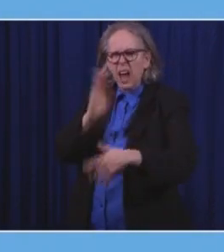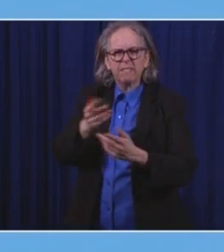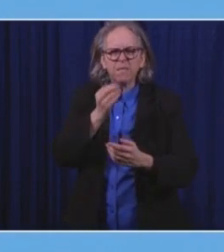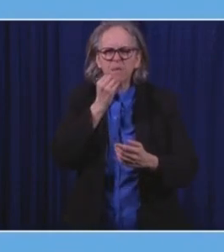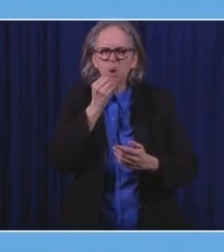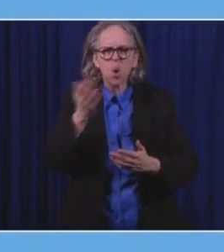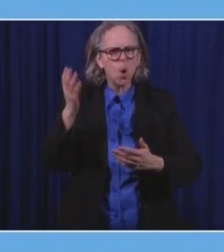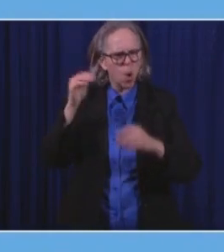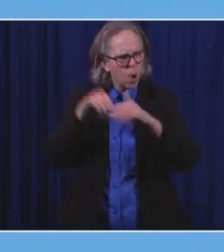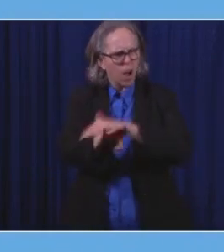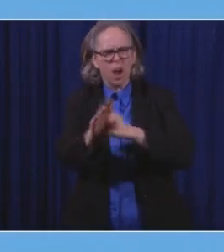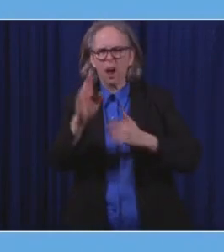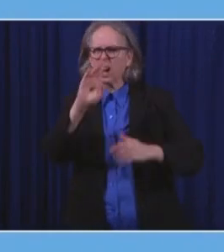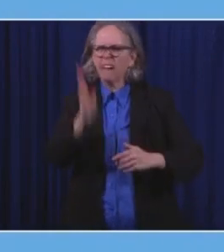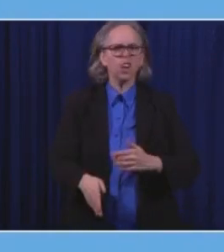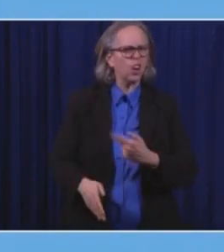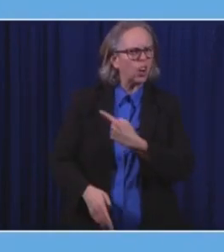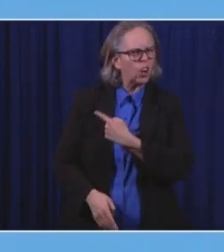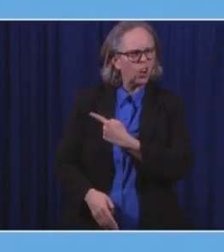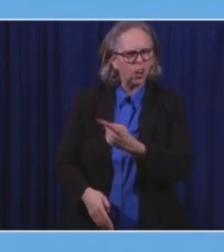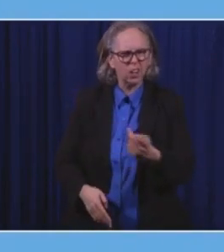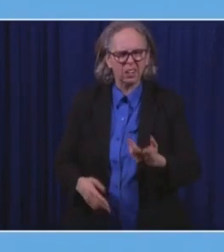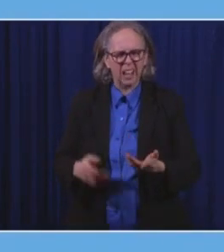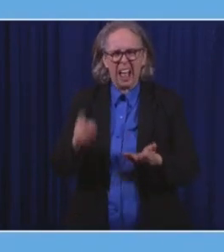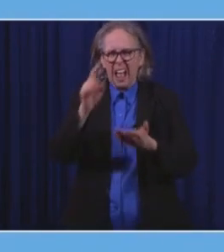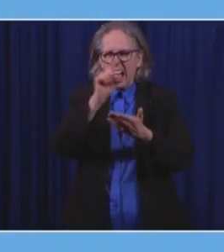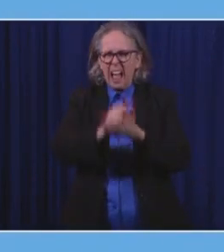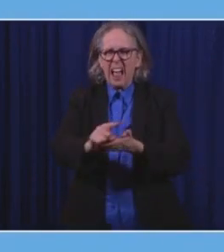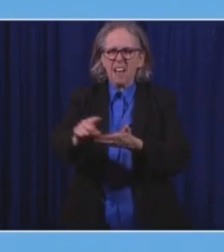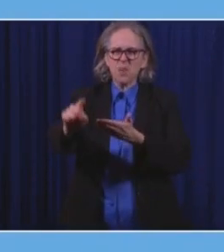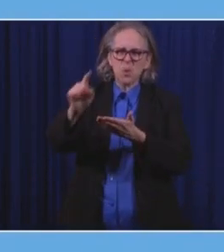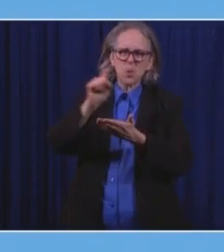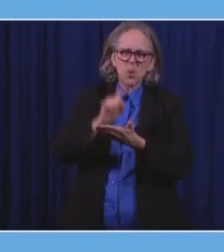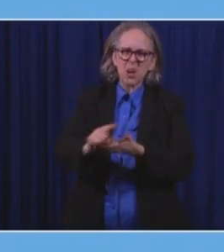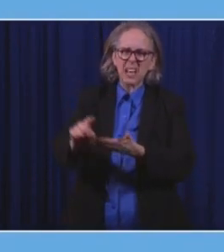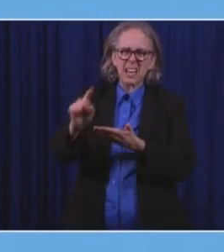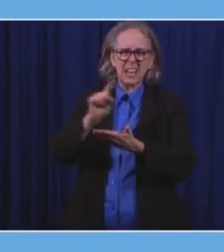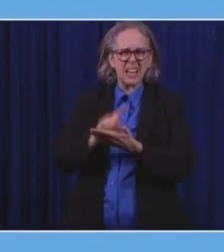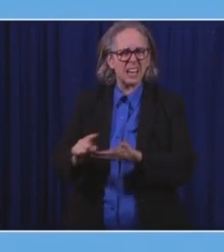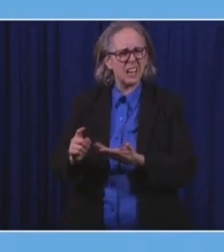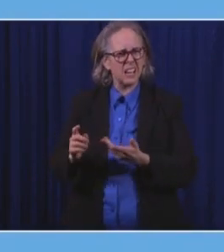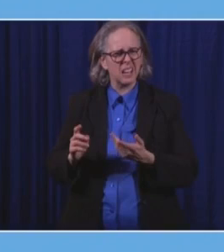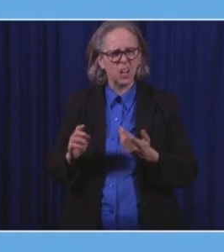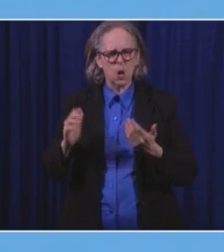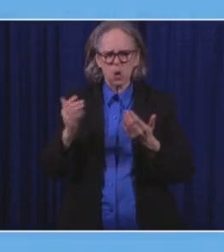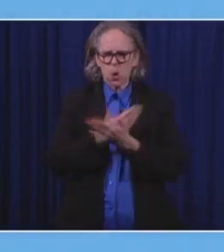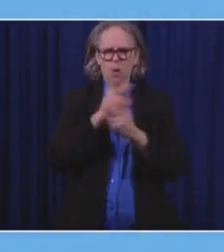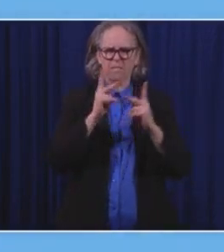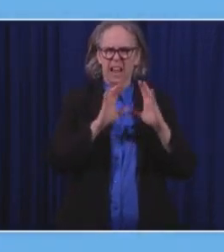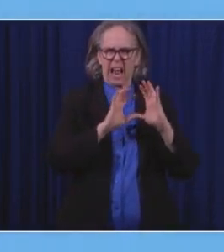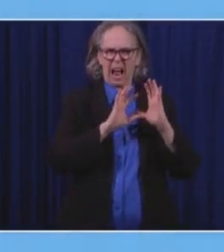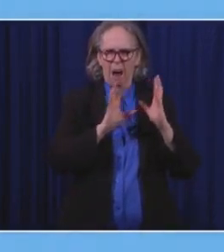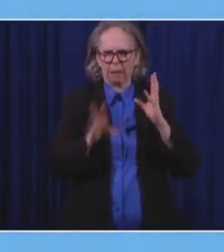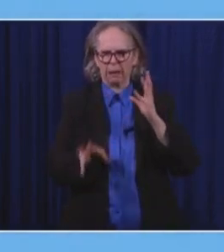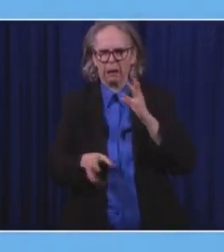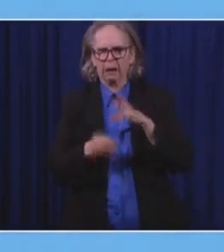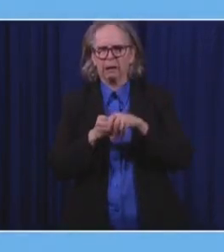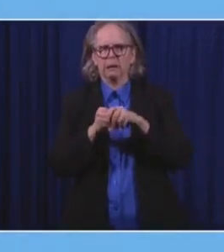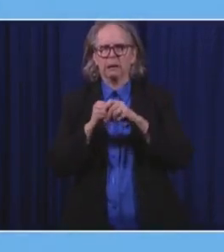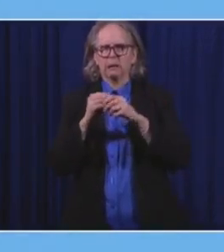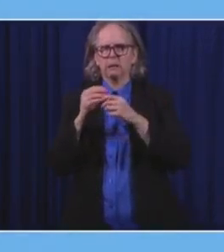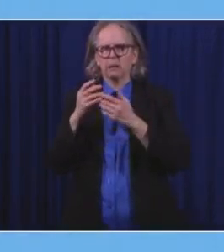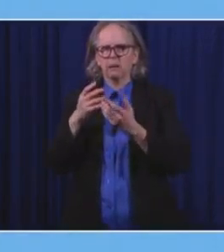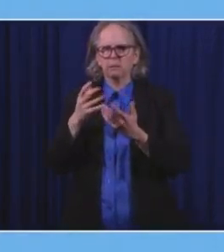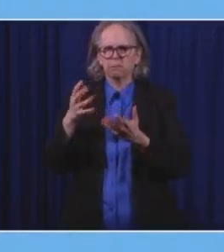But every week we have like 50, 100, or 200 families, new families, every week. And we keep doing what we're